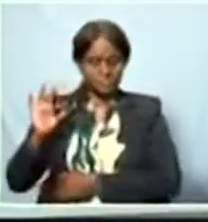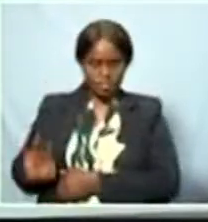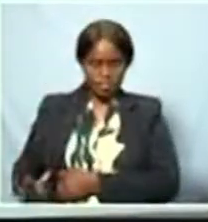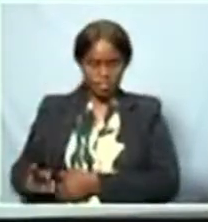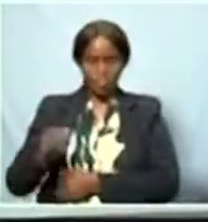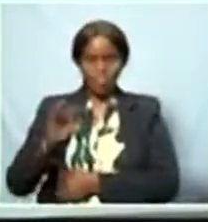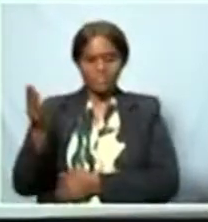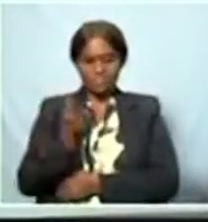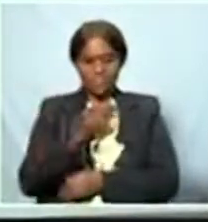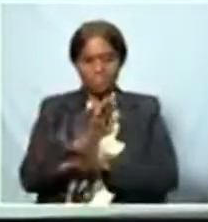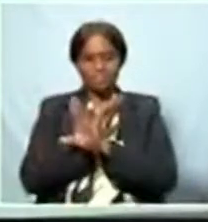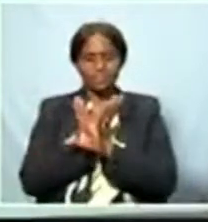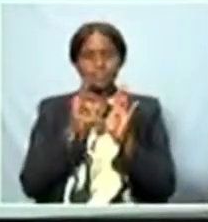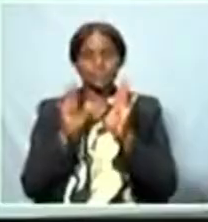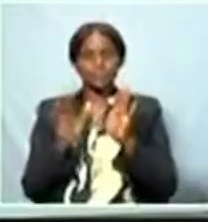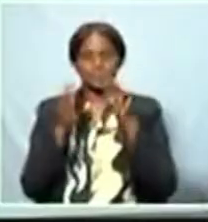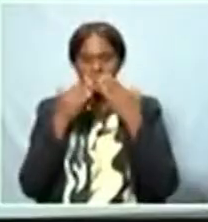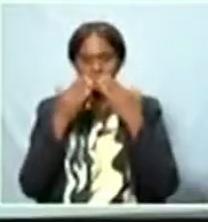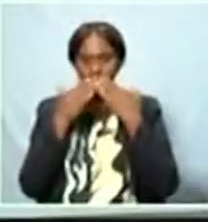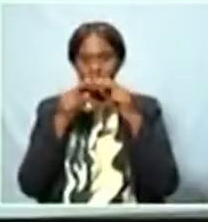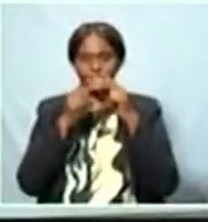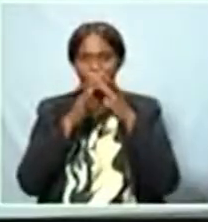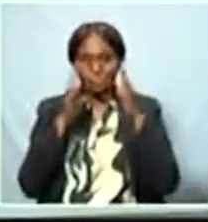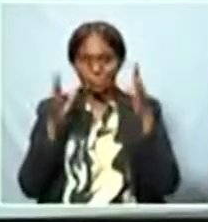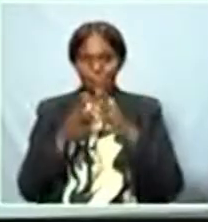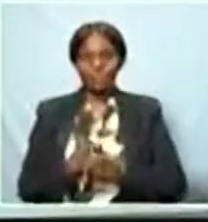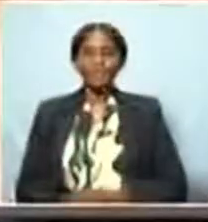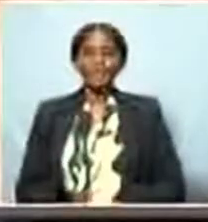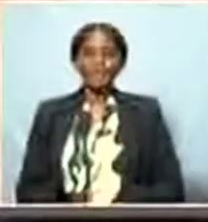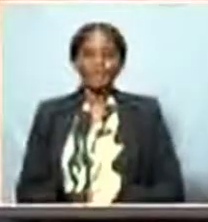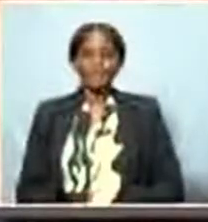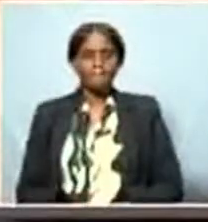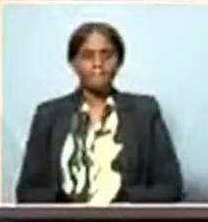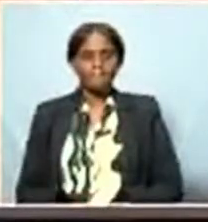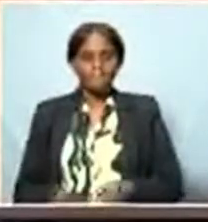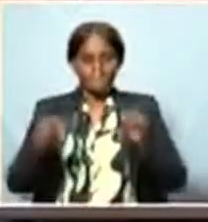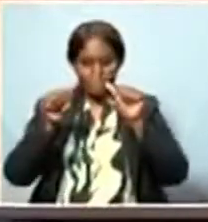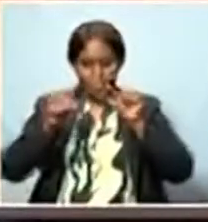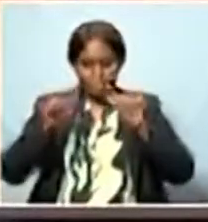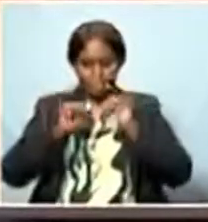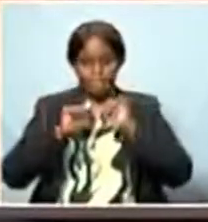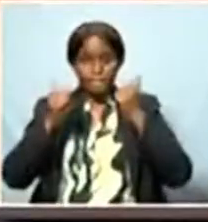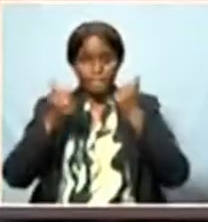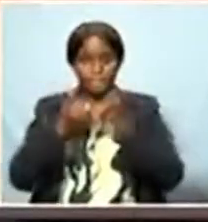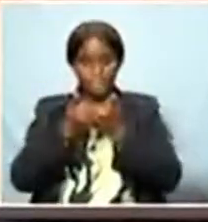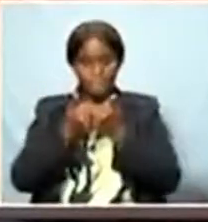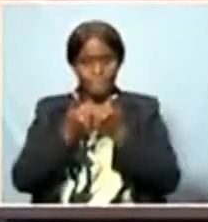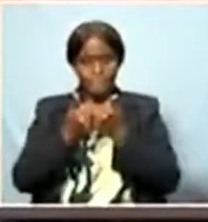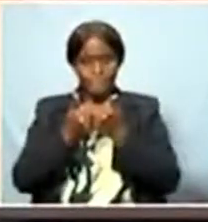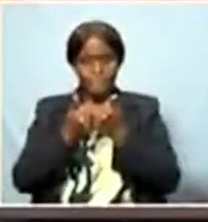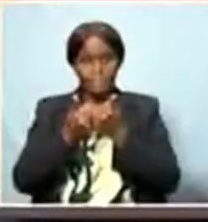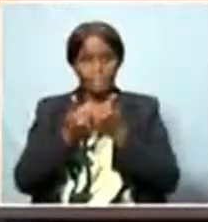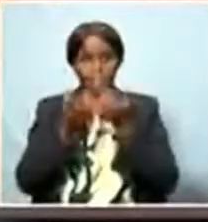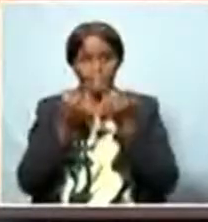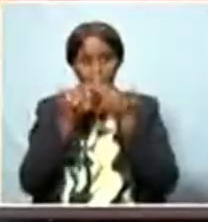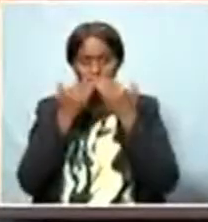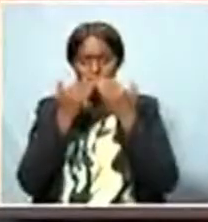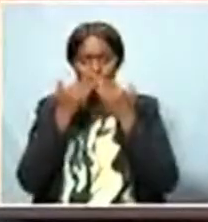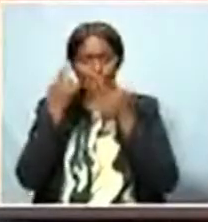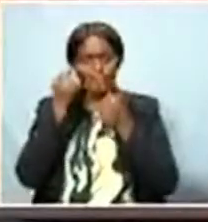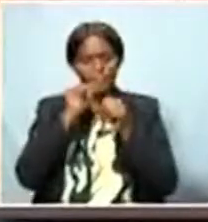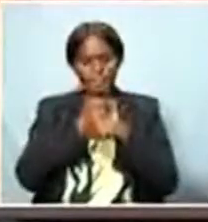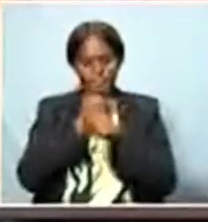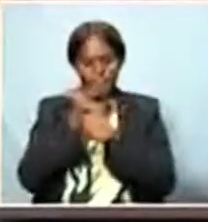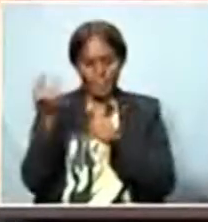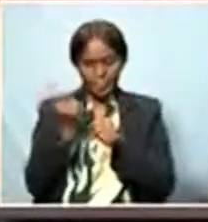of the Zambians. Thank you so much. Auditor General, we want to thank you for making an